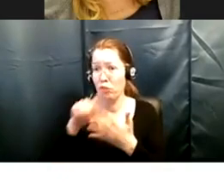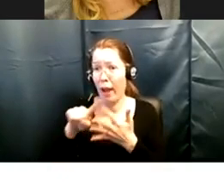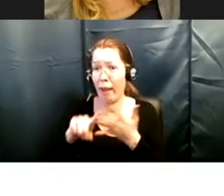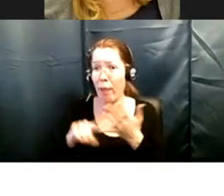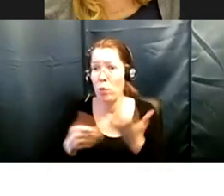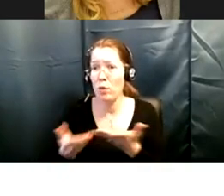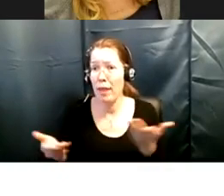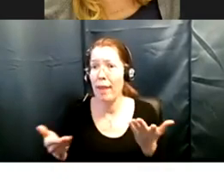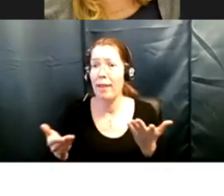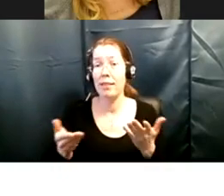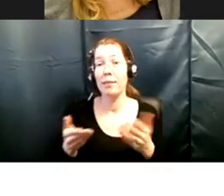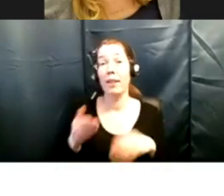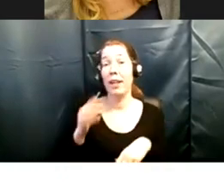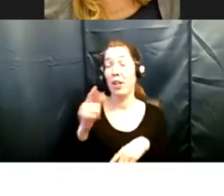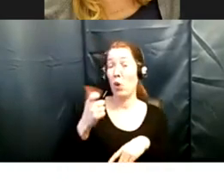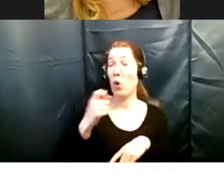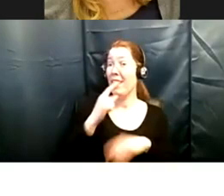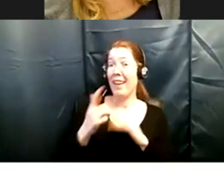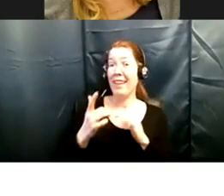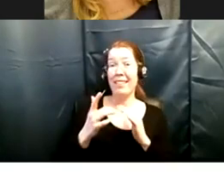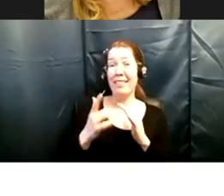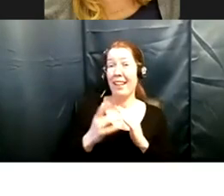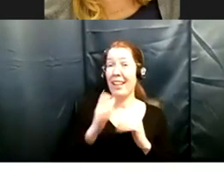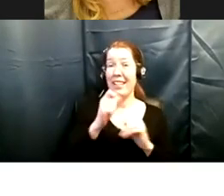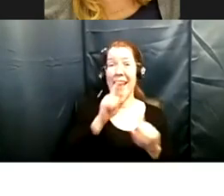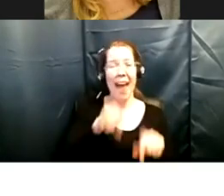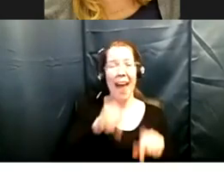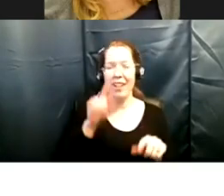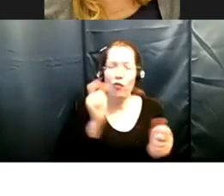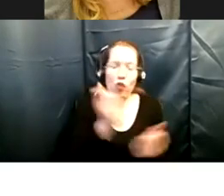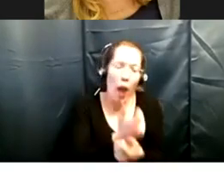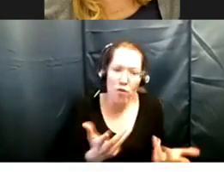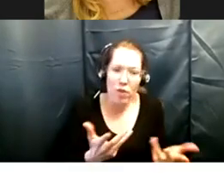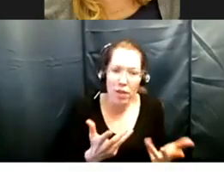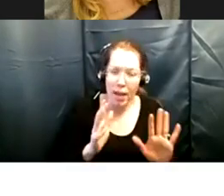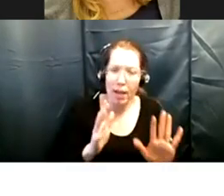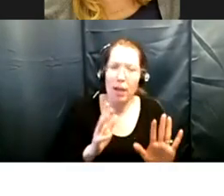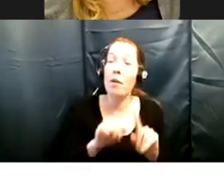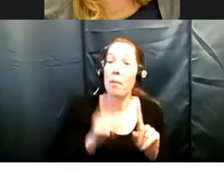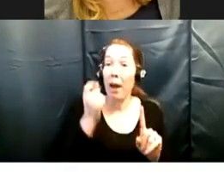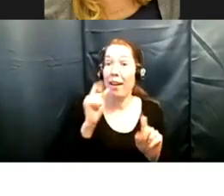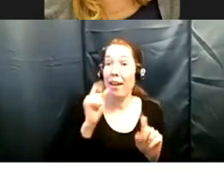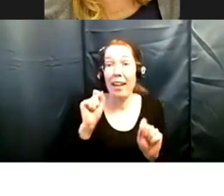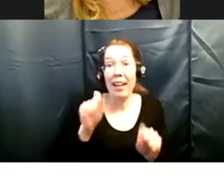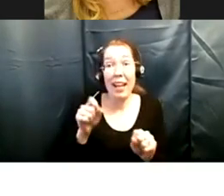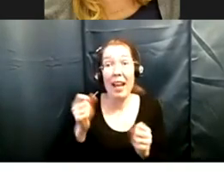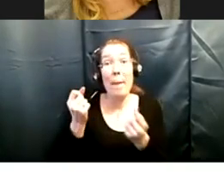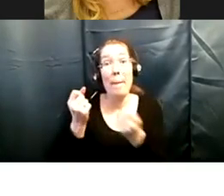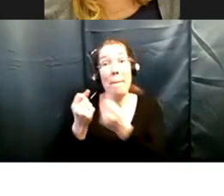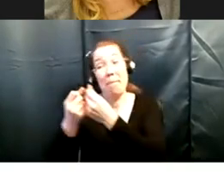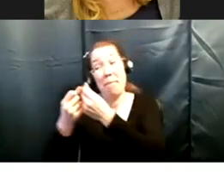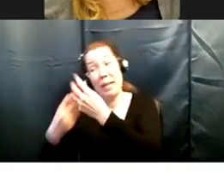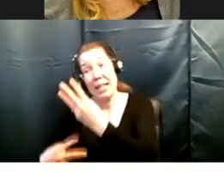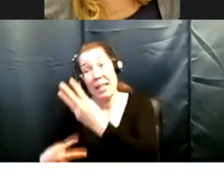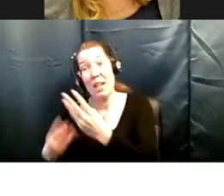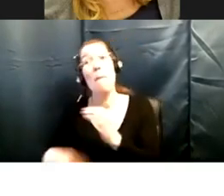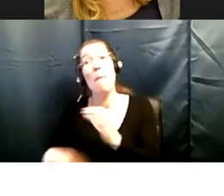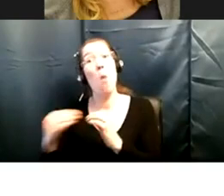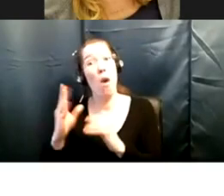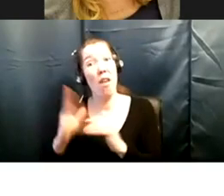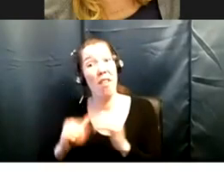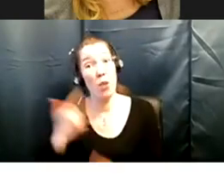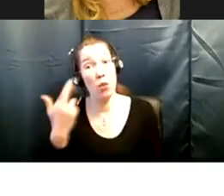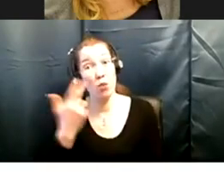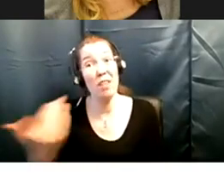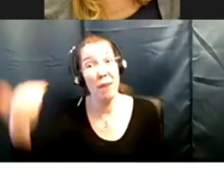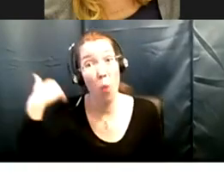that's a great point. Technology is not the answer for every single thing, right? But it can be the answer for maybe more things than we thought. And then where